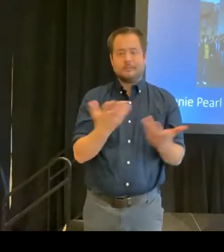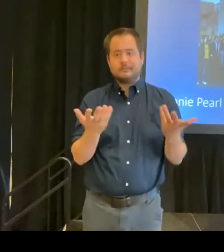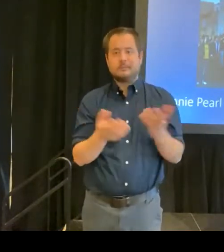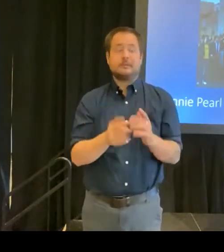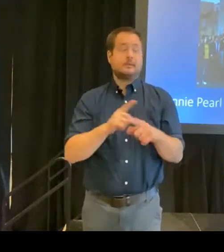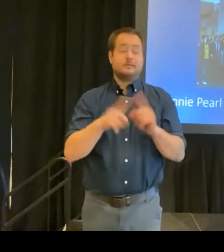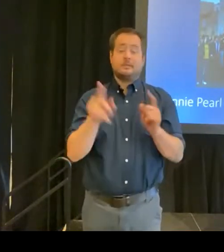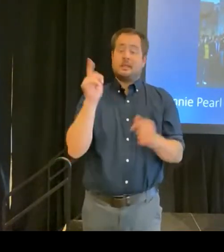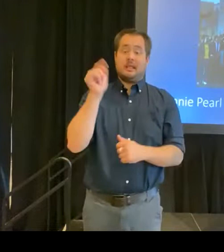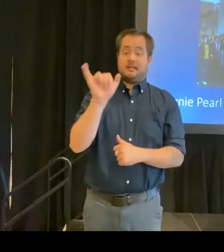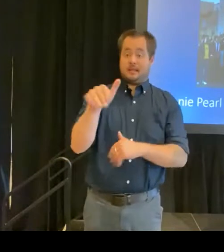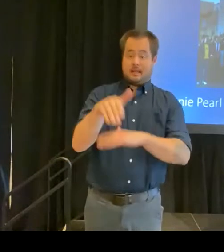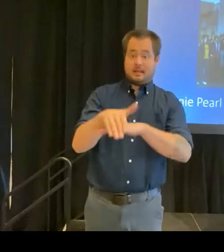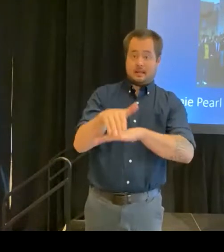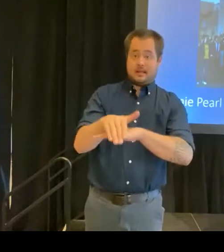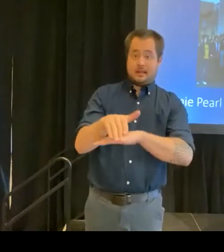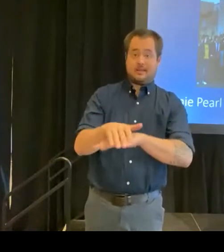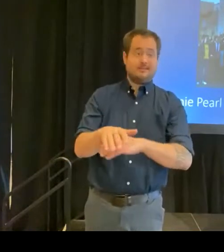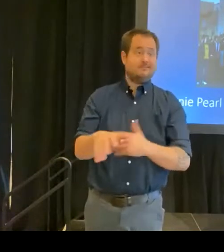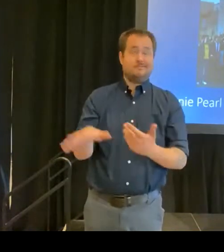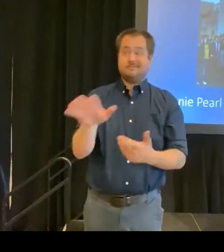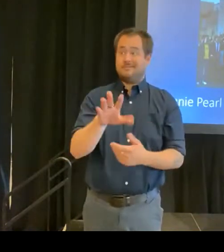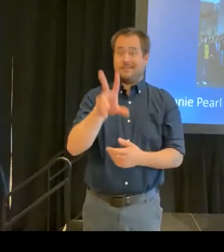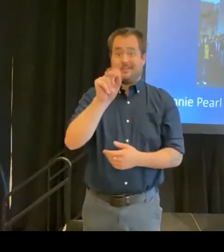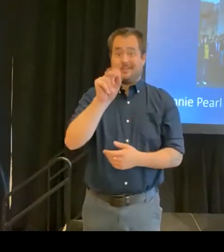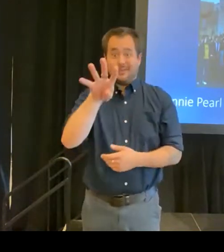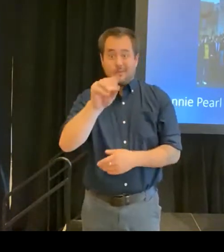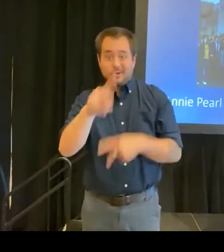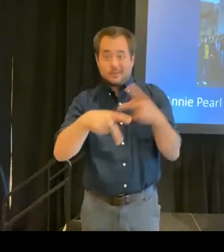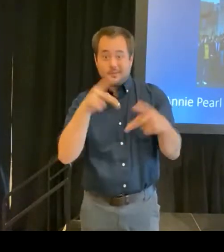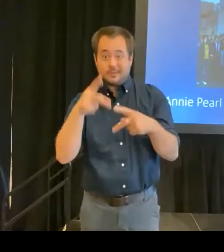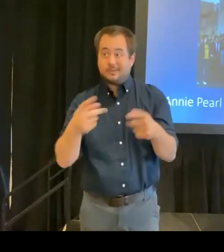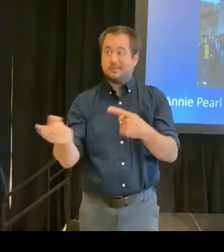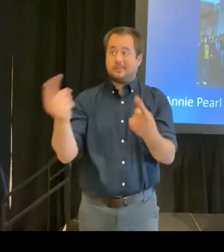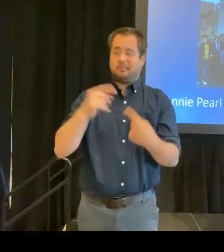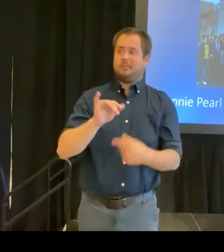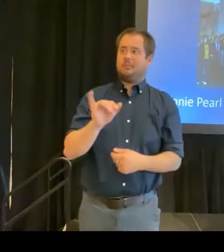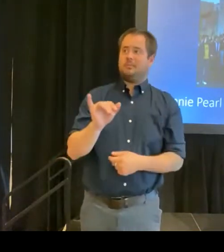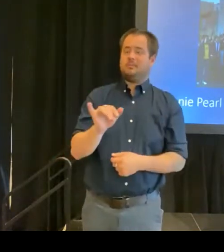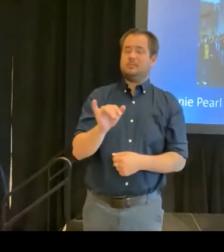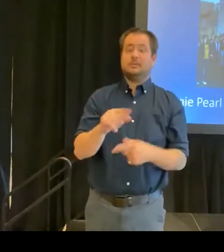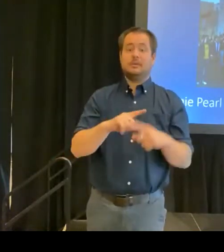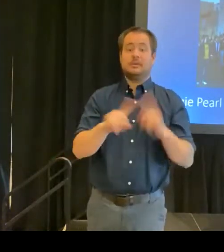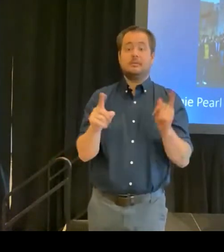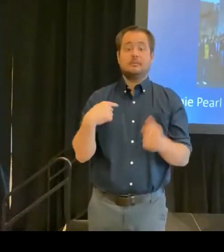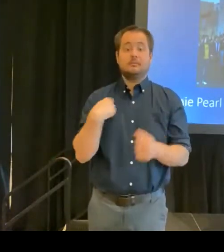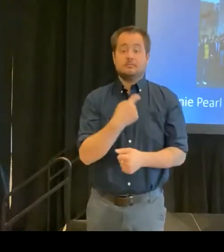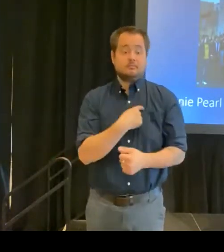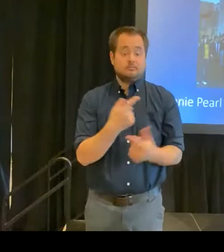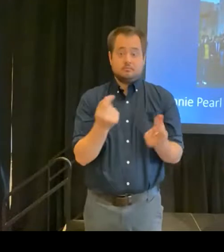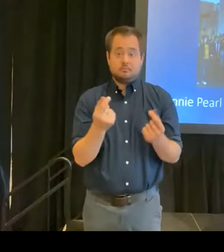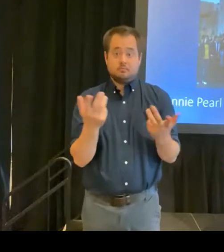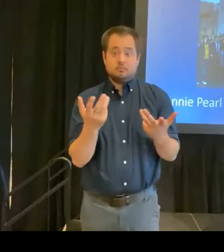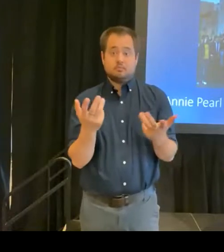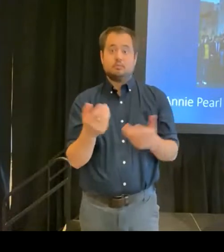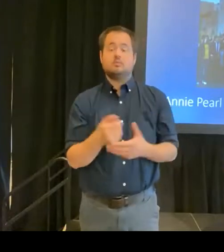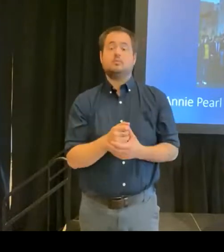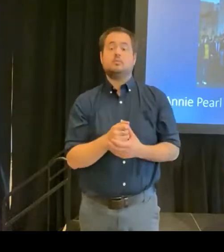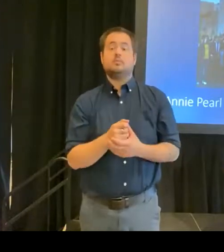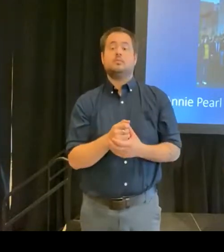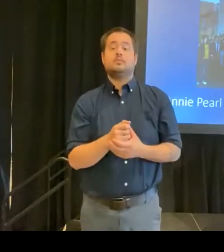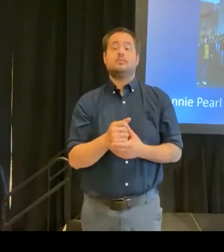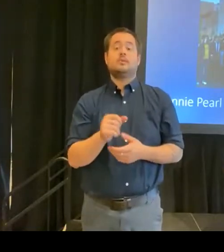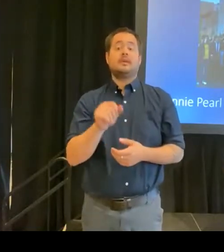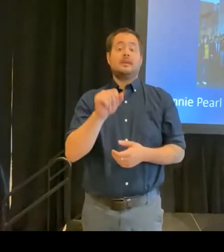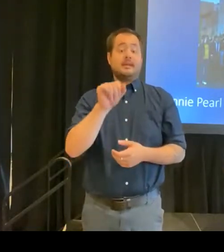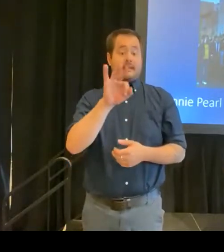that night, it's about 30, 40 people come. But what we were doing is we were throwing them off because they knew that if you had